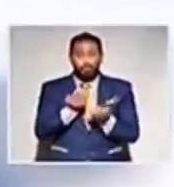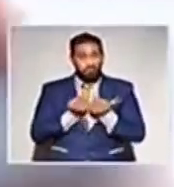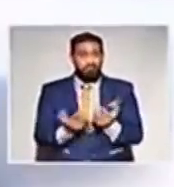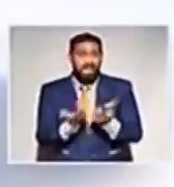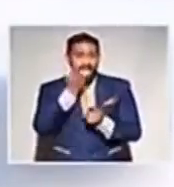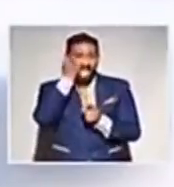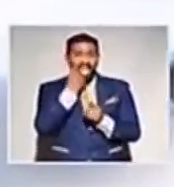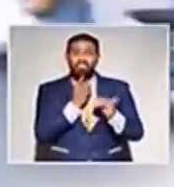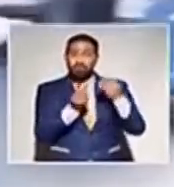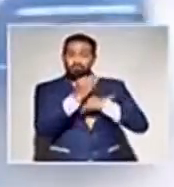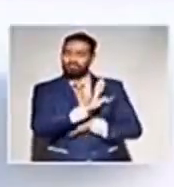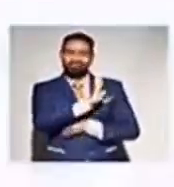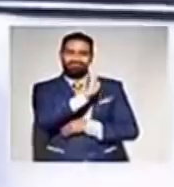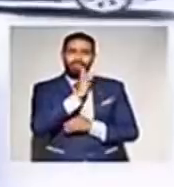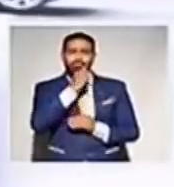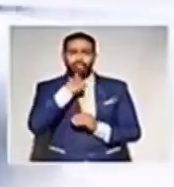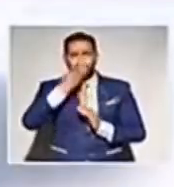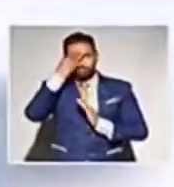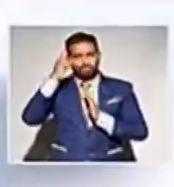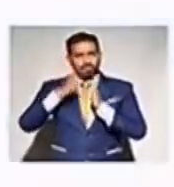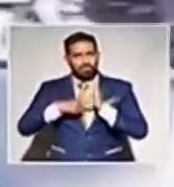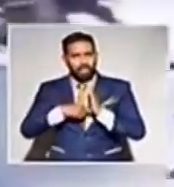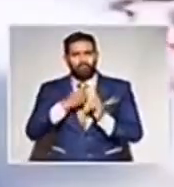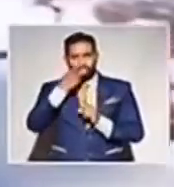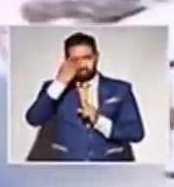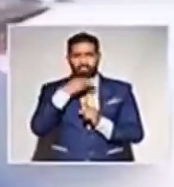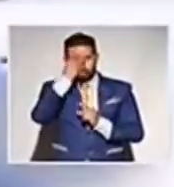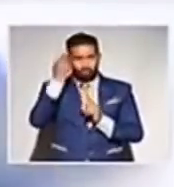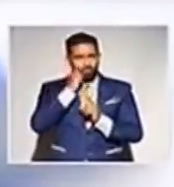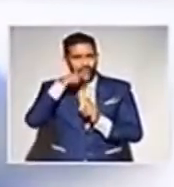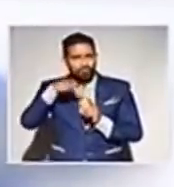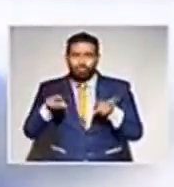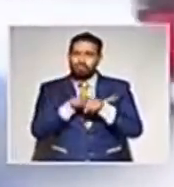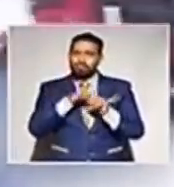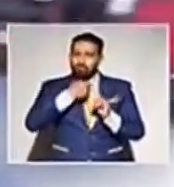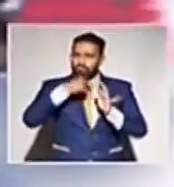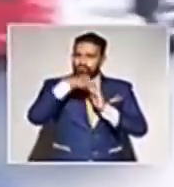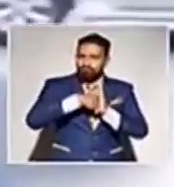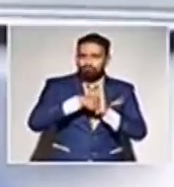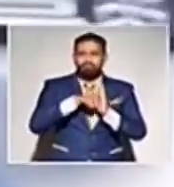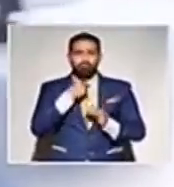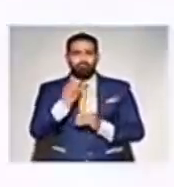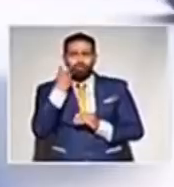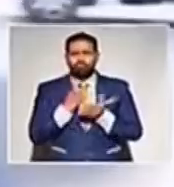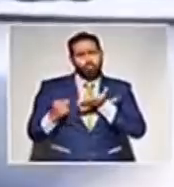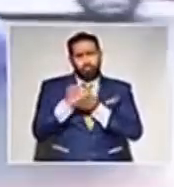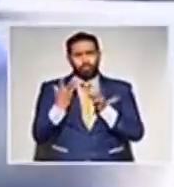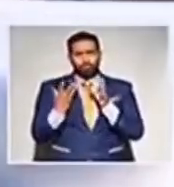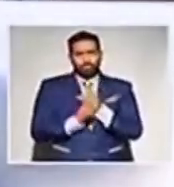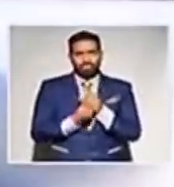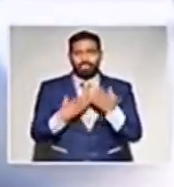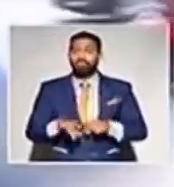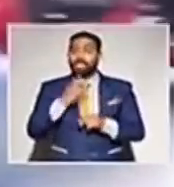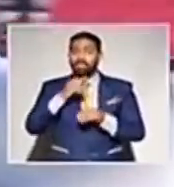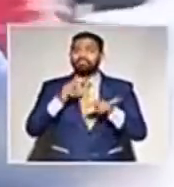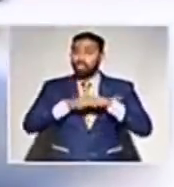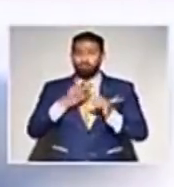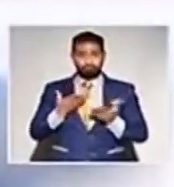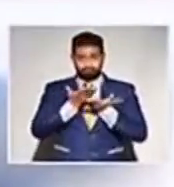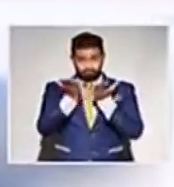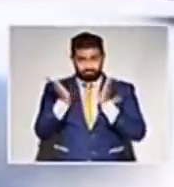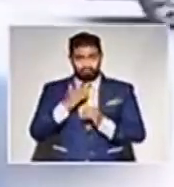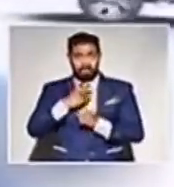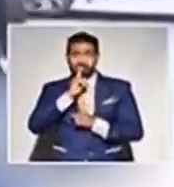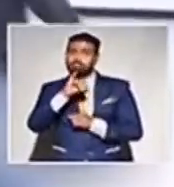Mohammed from Colombo and Siripala from the south are now united. I wish to tell my fellow people that they might attack mosques or Buddhist statues. Don't